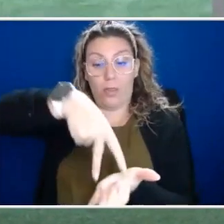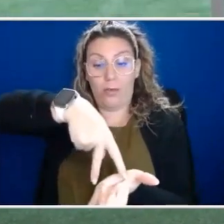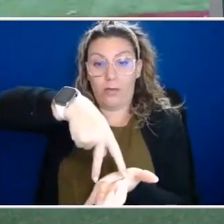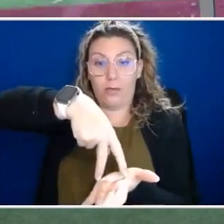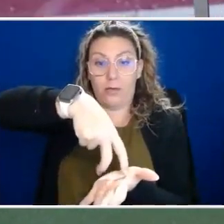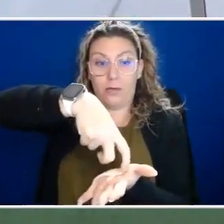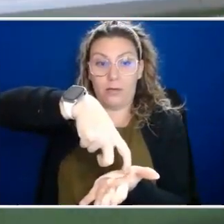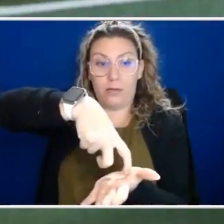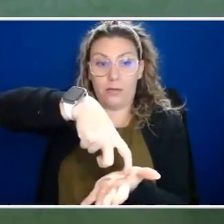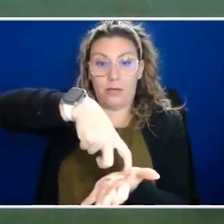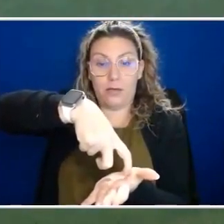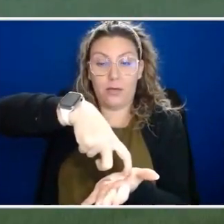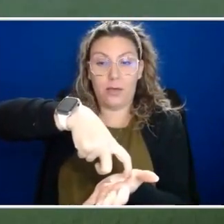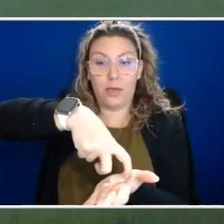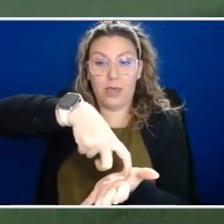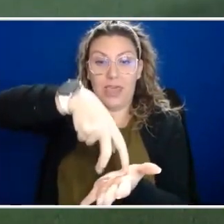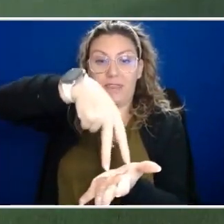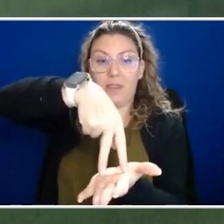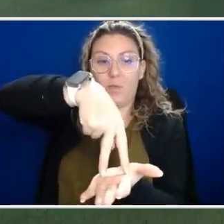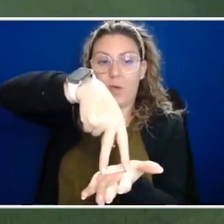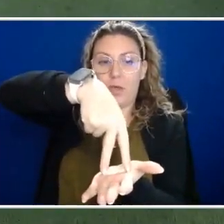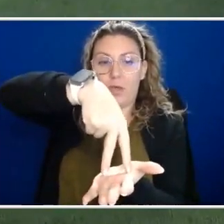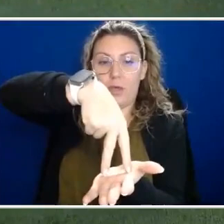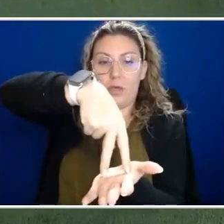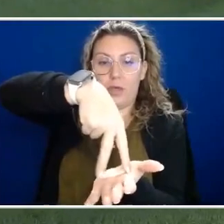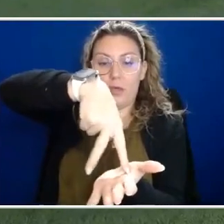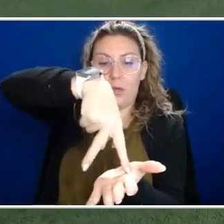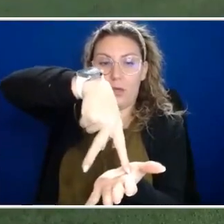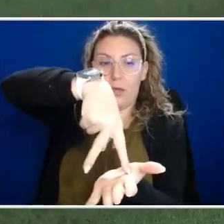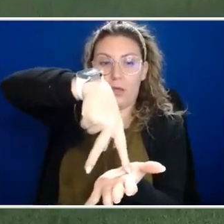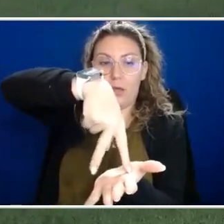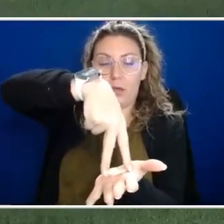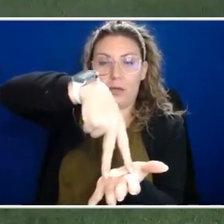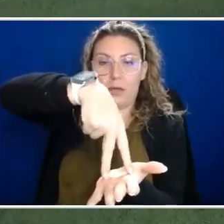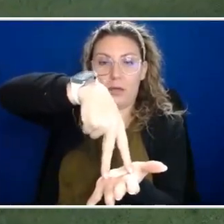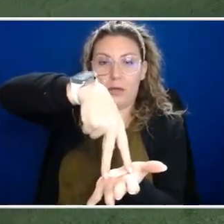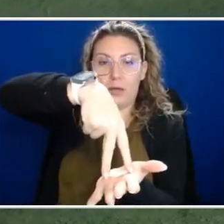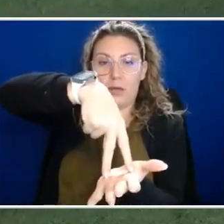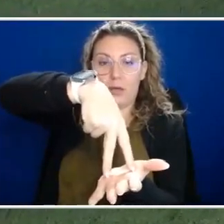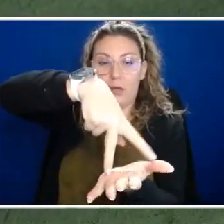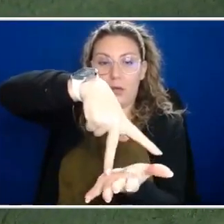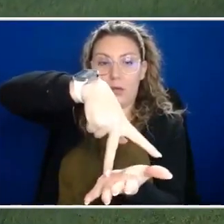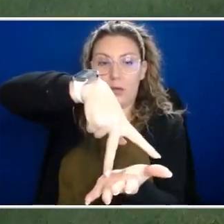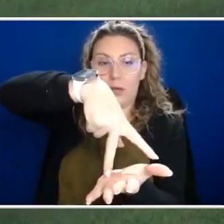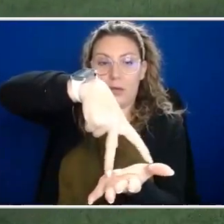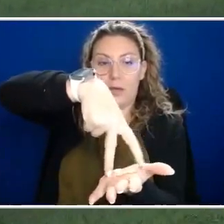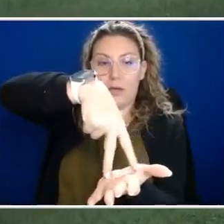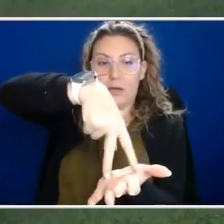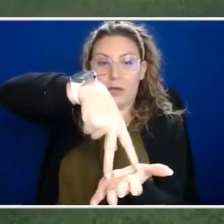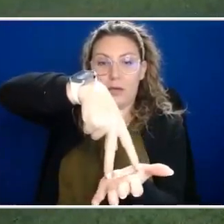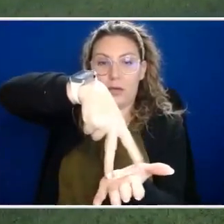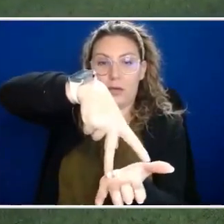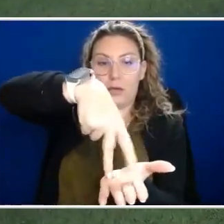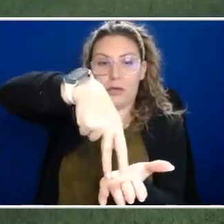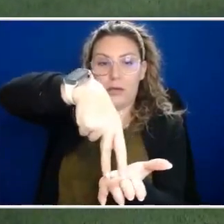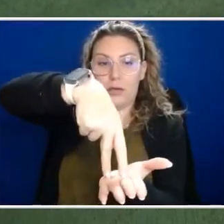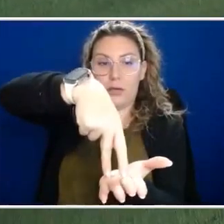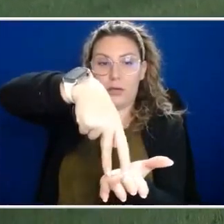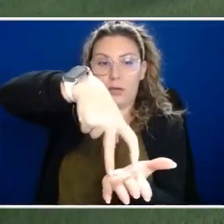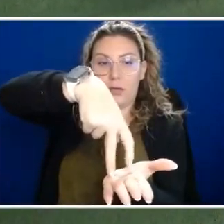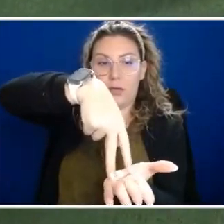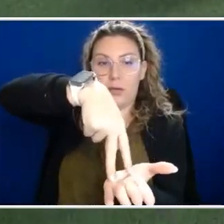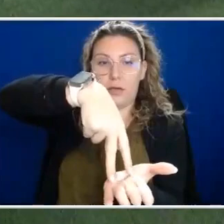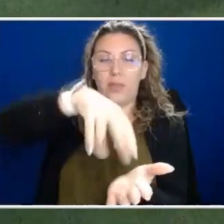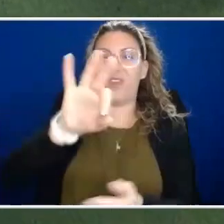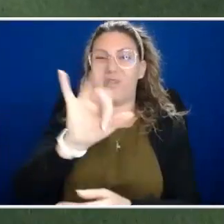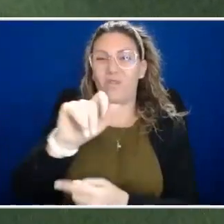bit of change of direction. So just moving that other foot, tapping it out to the side, out in front, out behind, and then